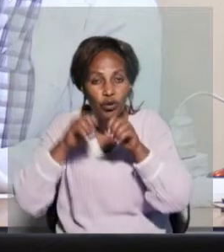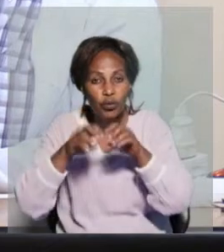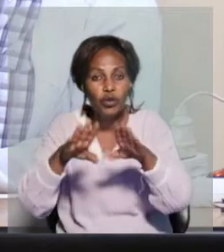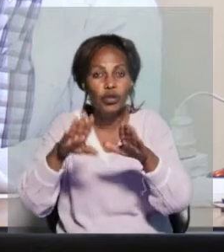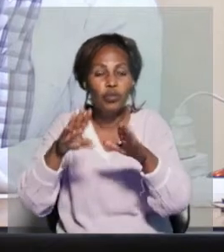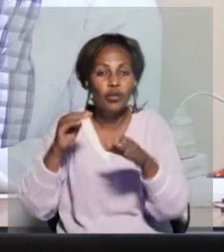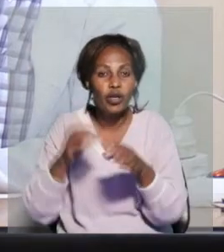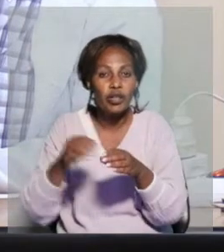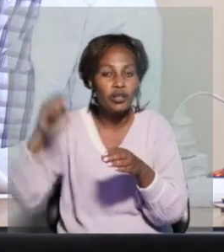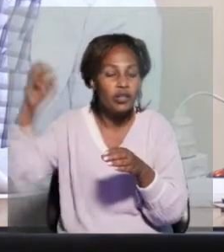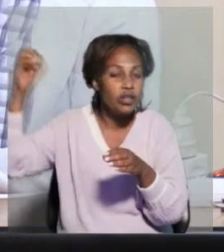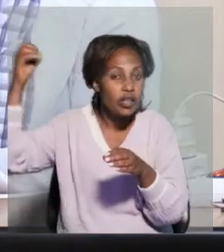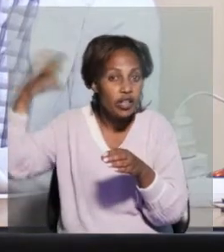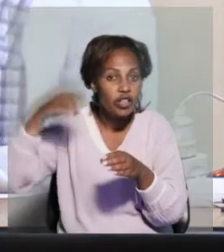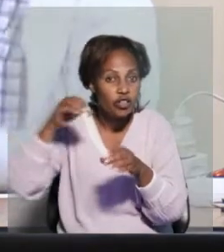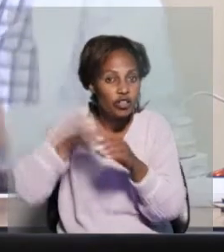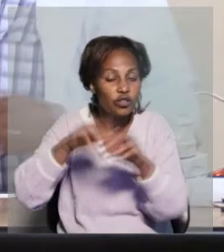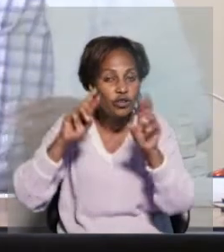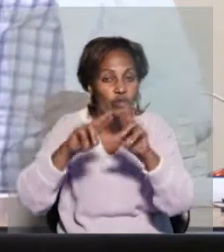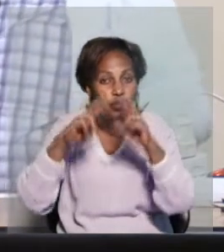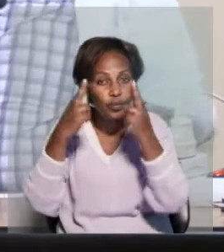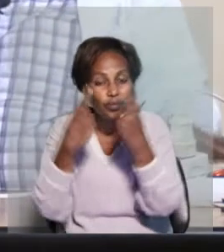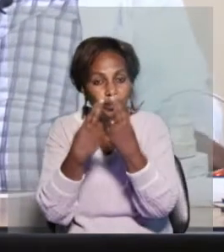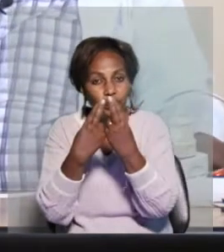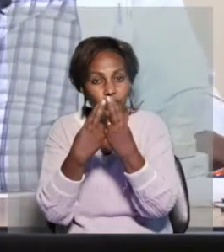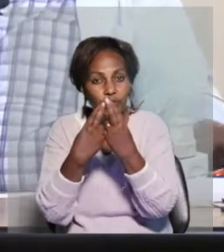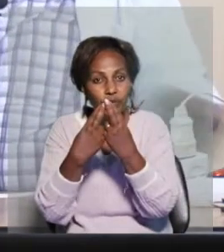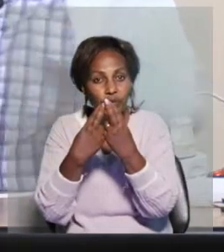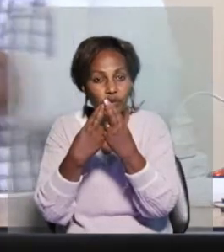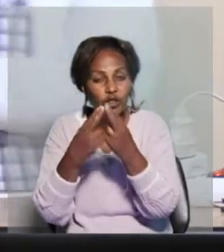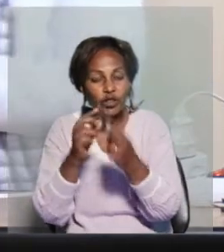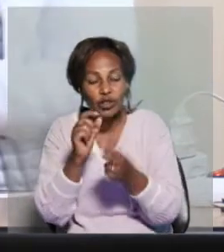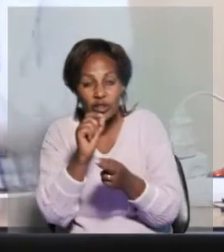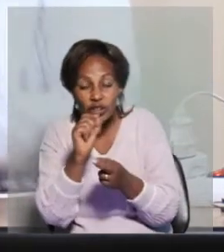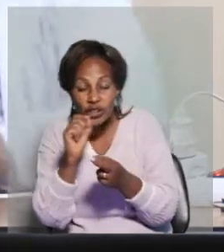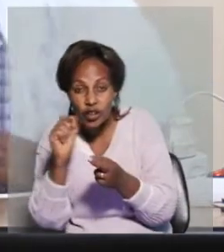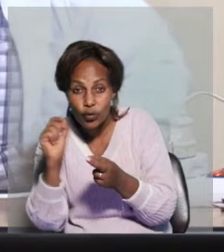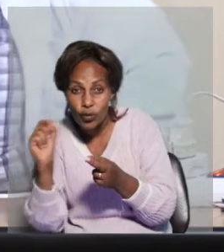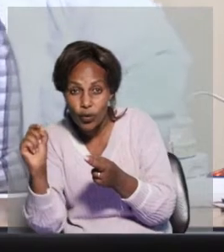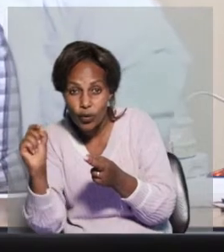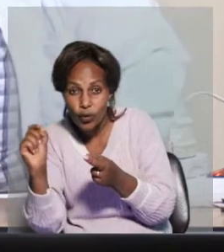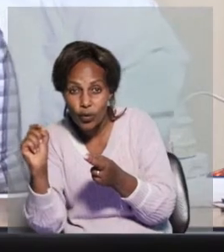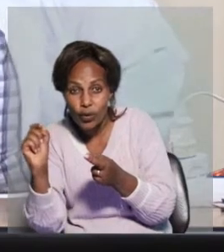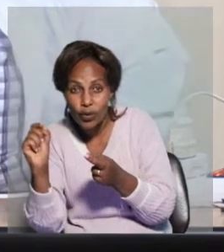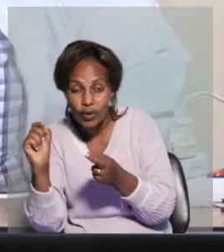in the room. Yeah. Therefore, if I